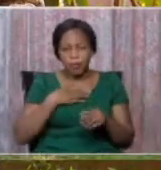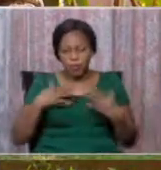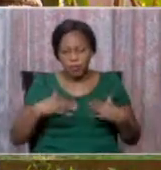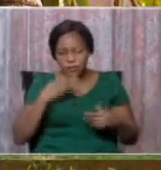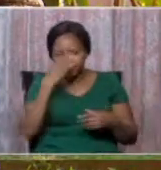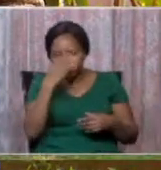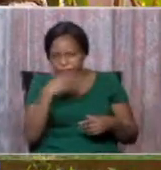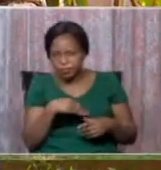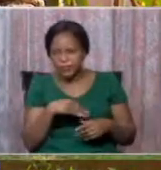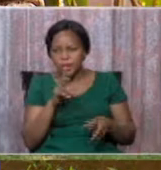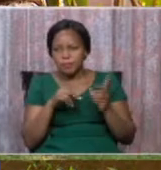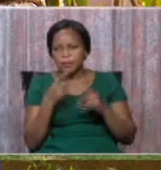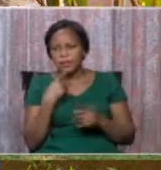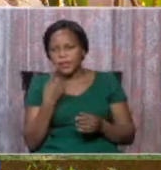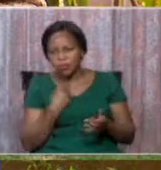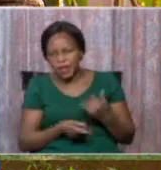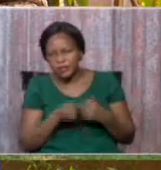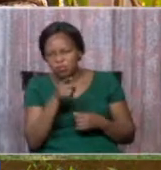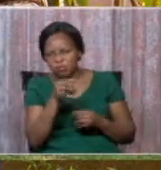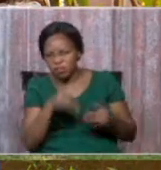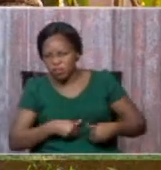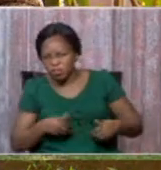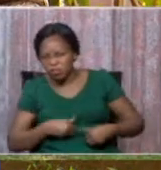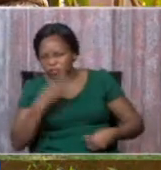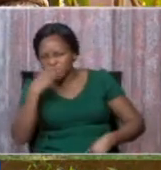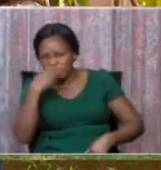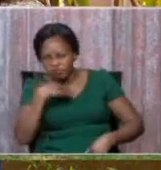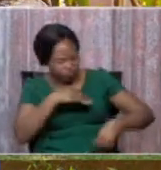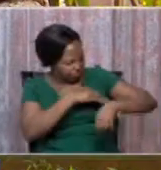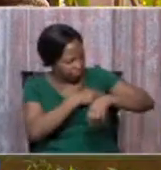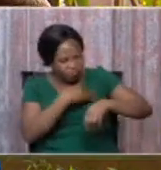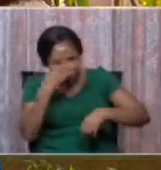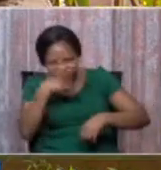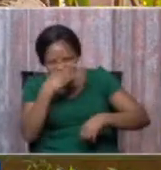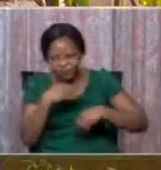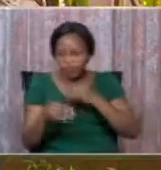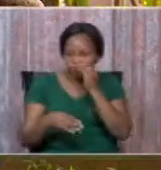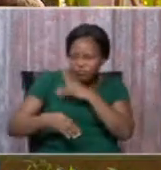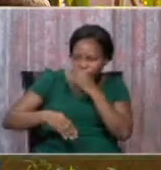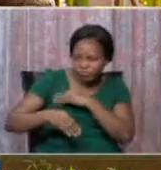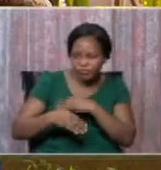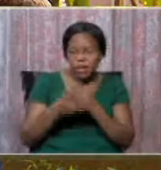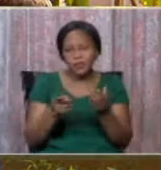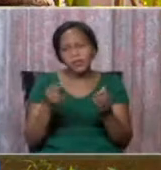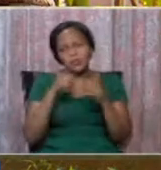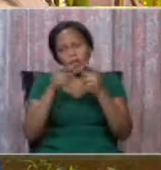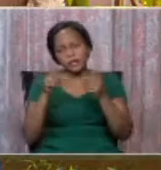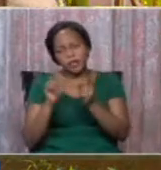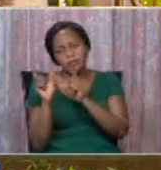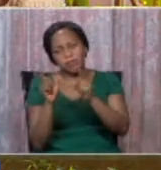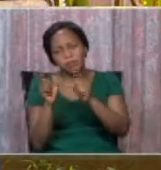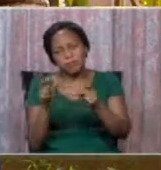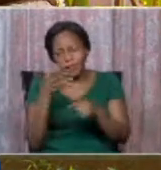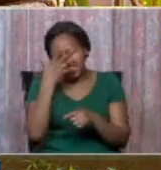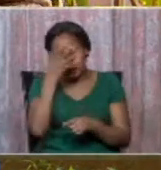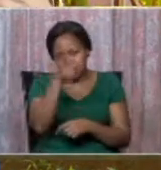to understand that it's not fair for society to ridicule people who are growing up, because we